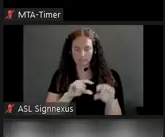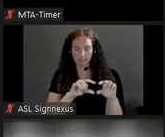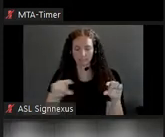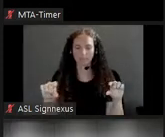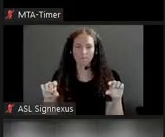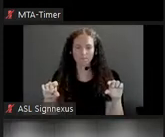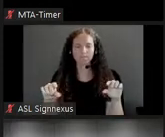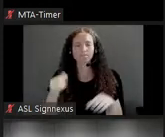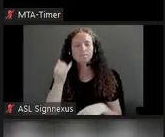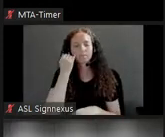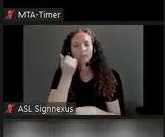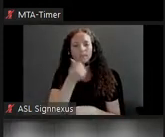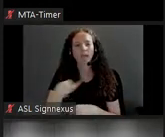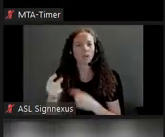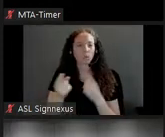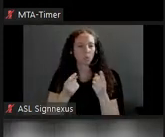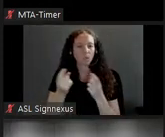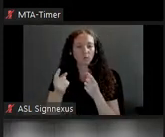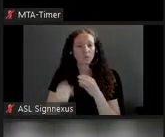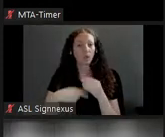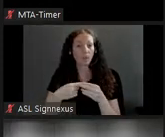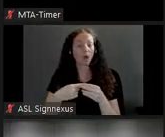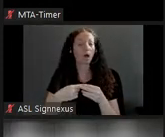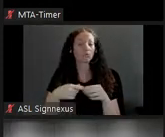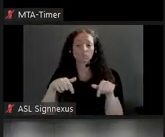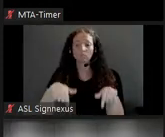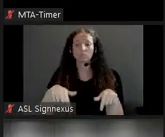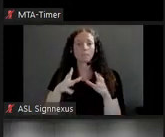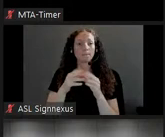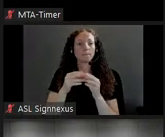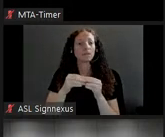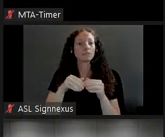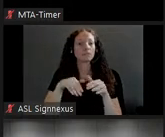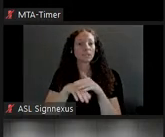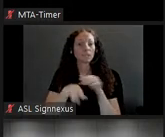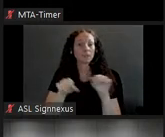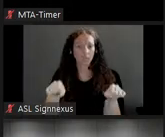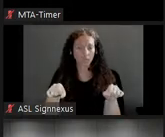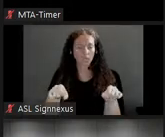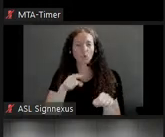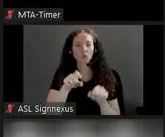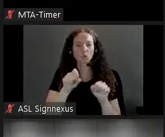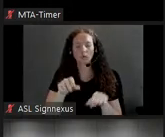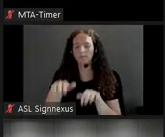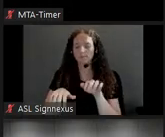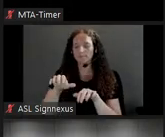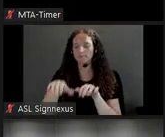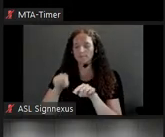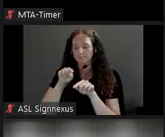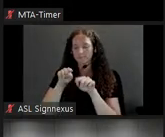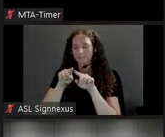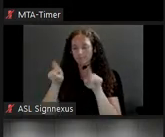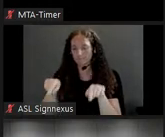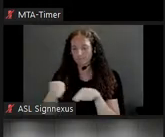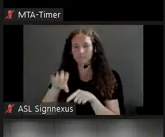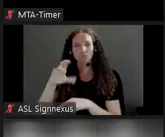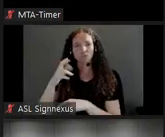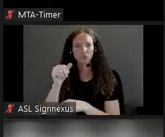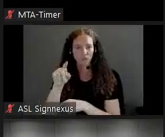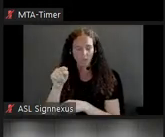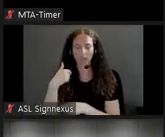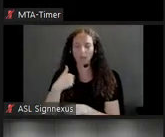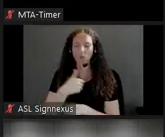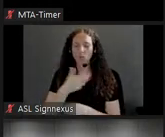any questions about meeting accessibility, please use the chat function and we will do our best to address any concerns that you have. Thank you.